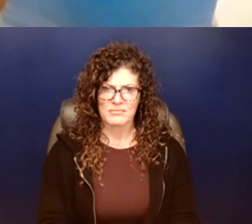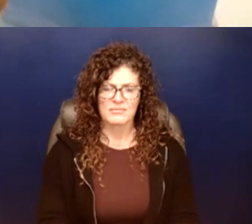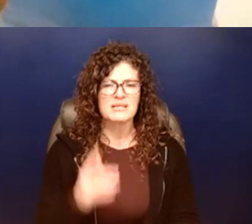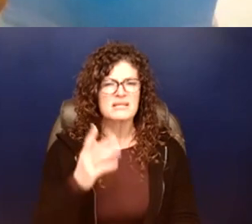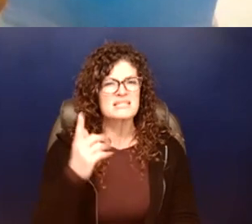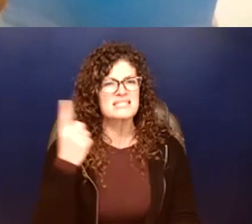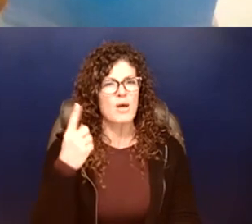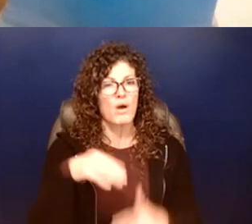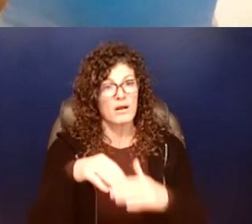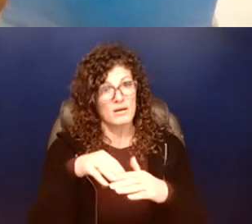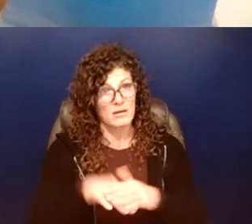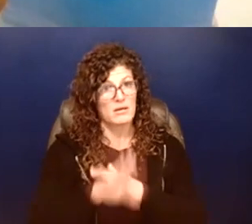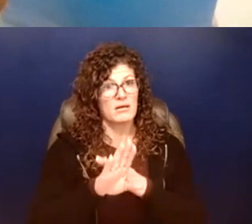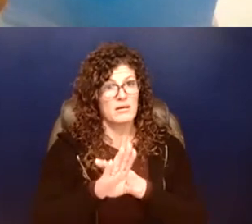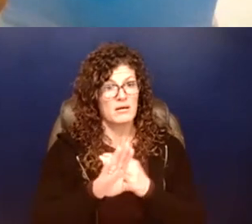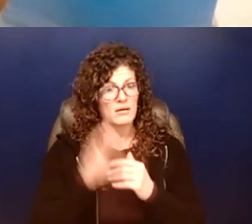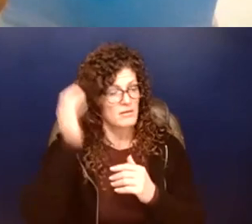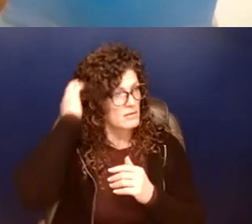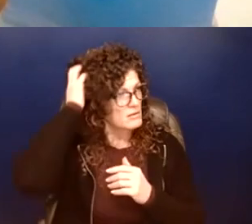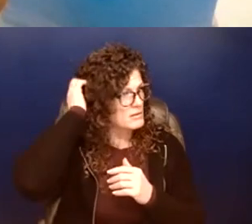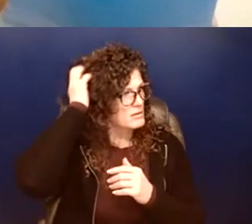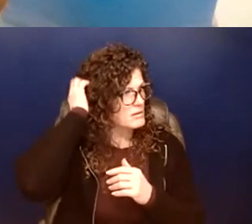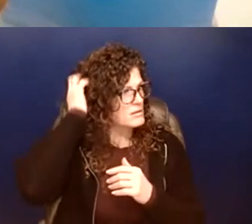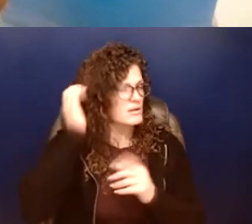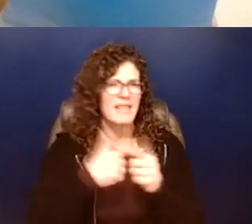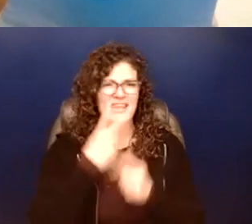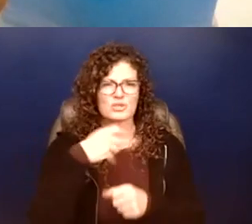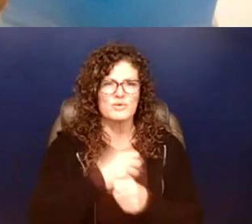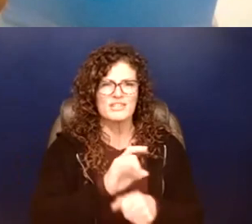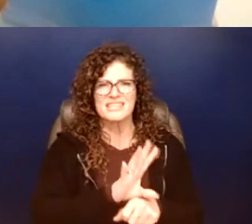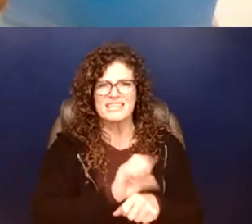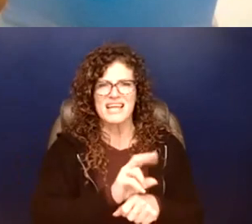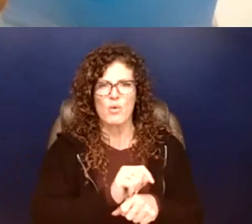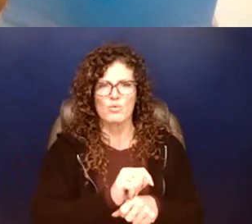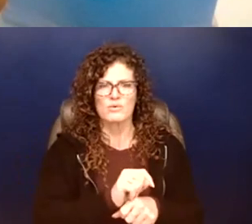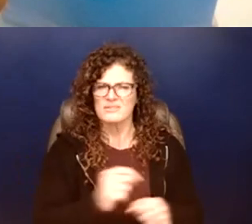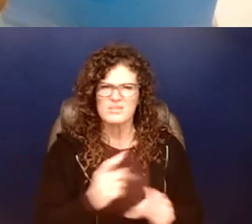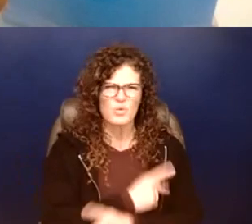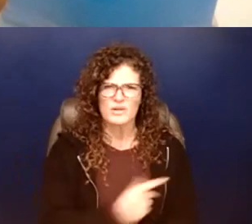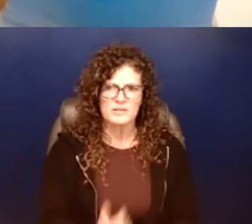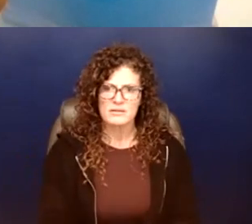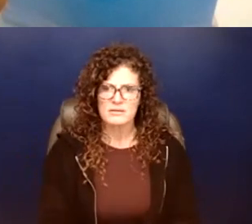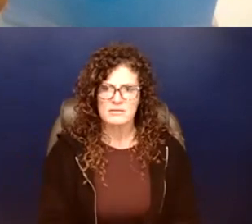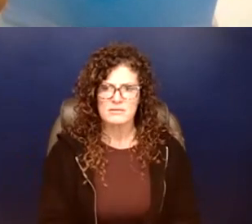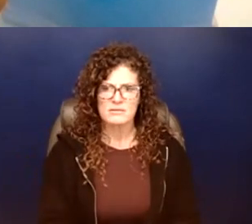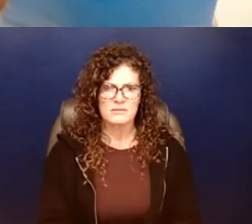Somebody coming in here and getting kicked out after 2 years. So